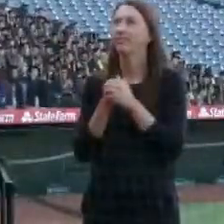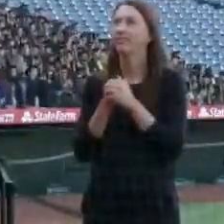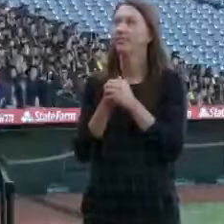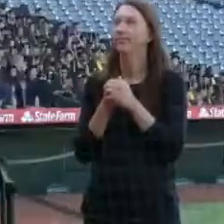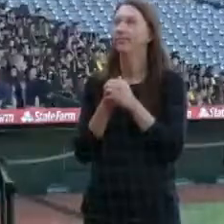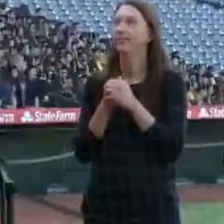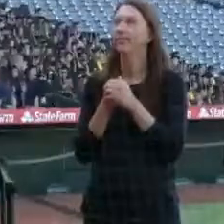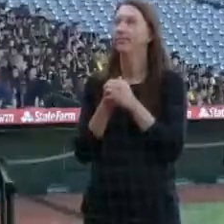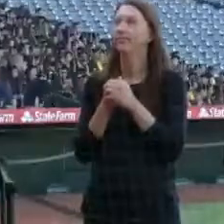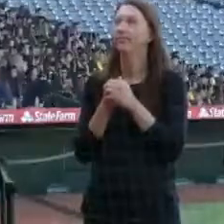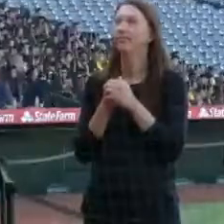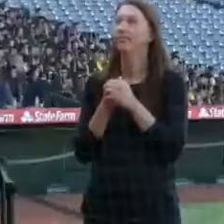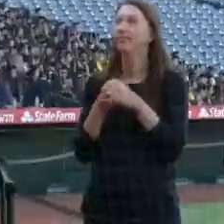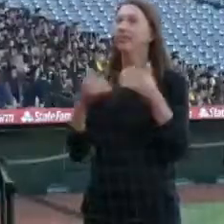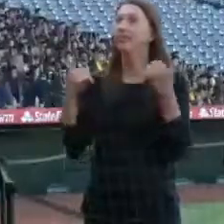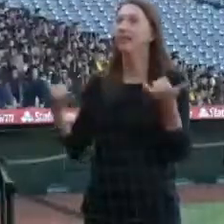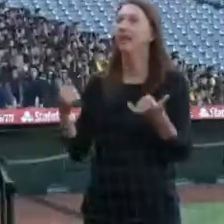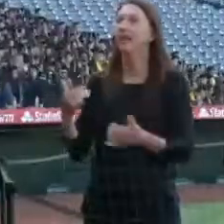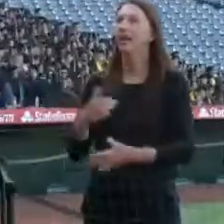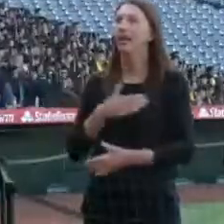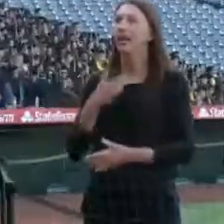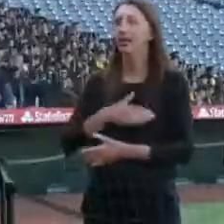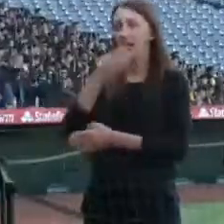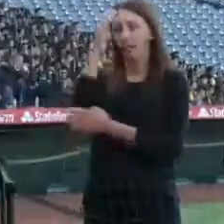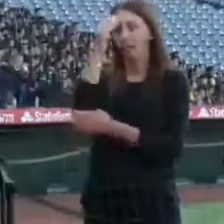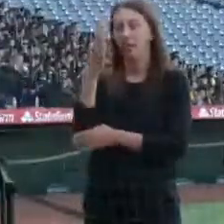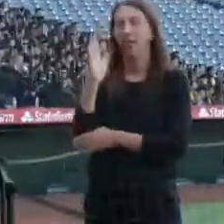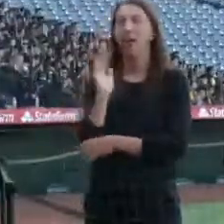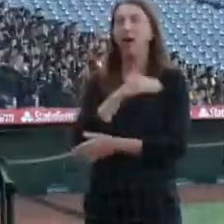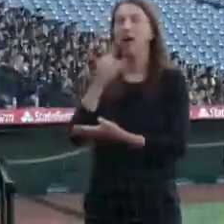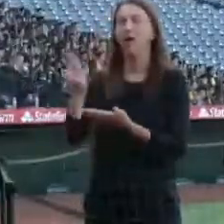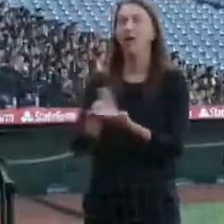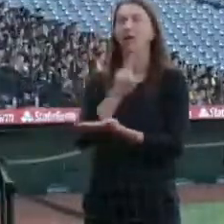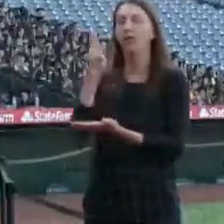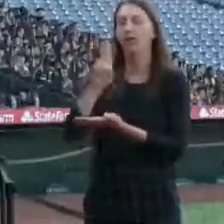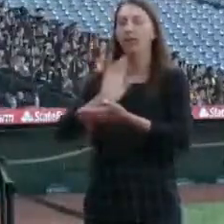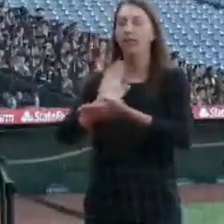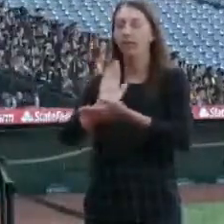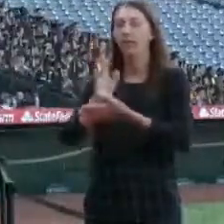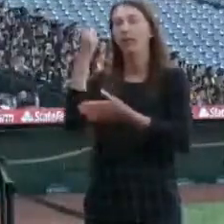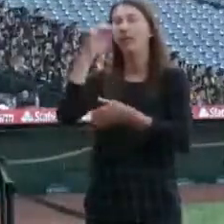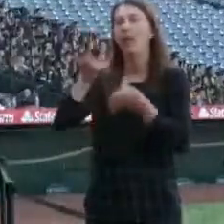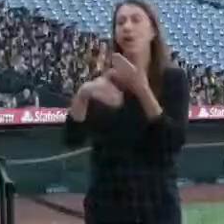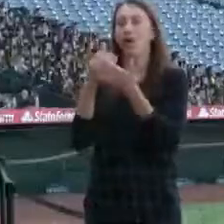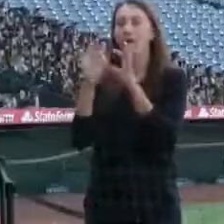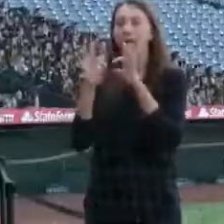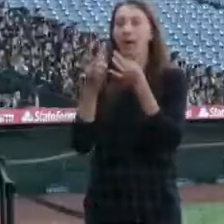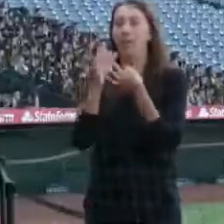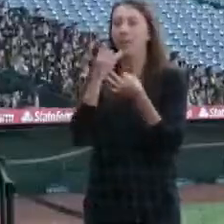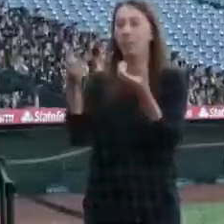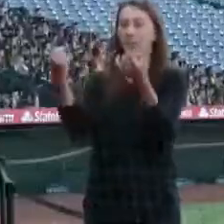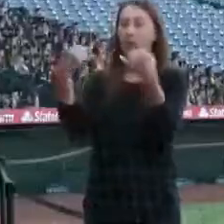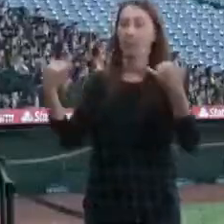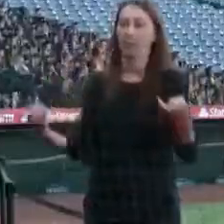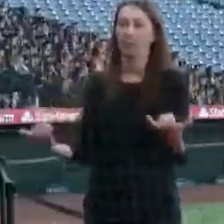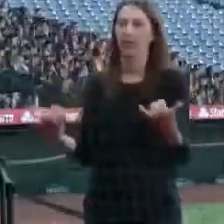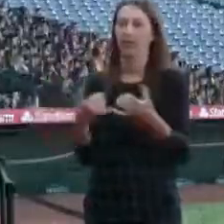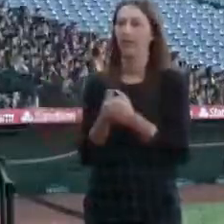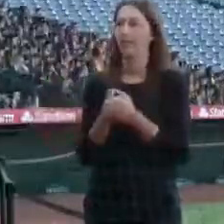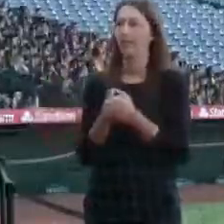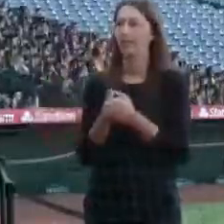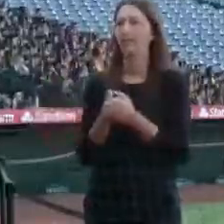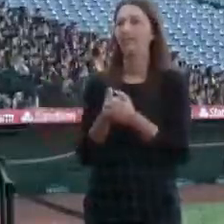And now I am pleased to share with you our university video for all the families who are in attendance today.